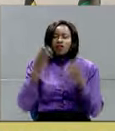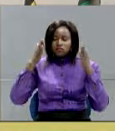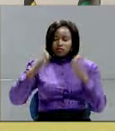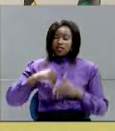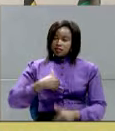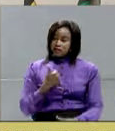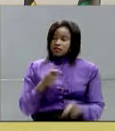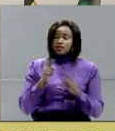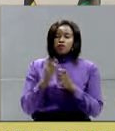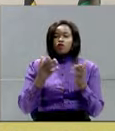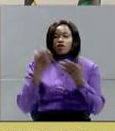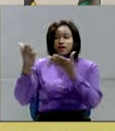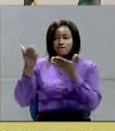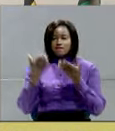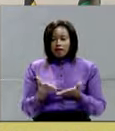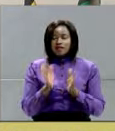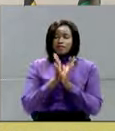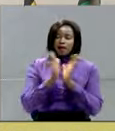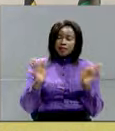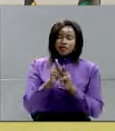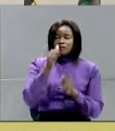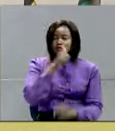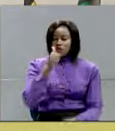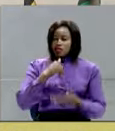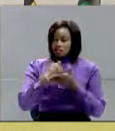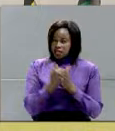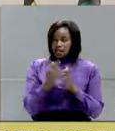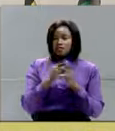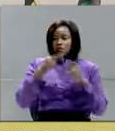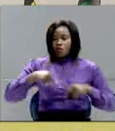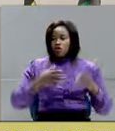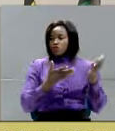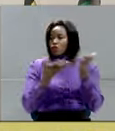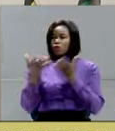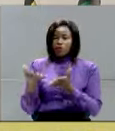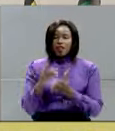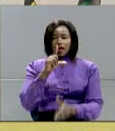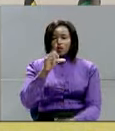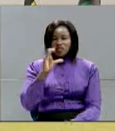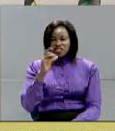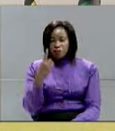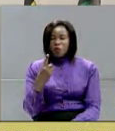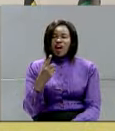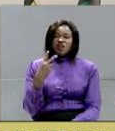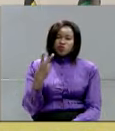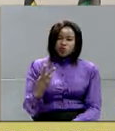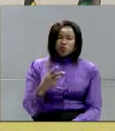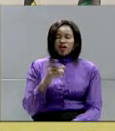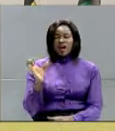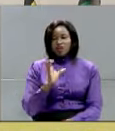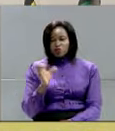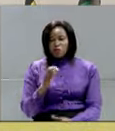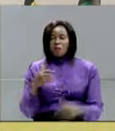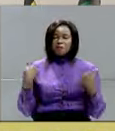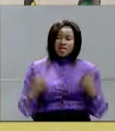call the public and private sector. We call the LOCs, right, LOC 1, LOC 2, the council, the mayors.